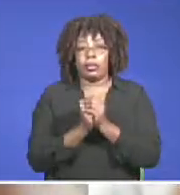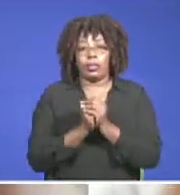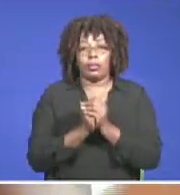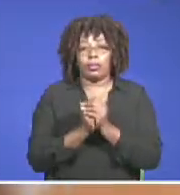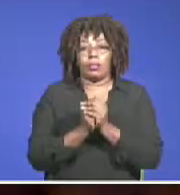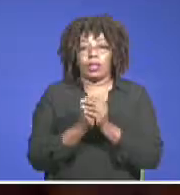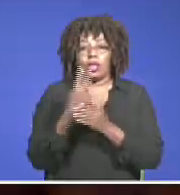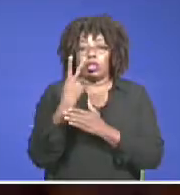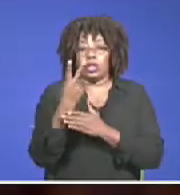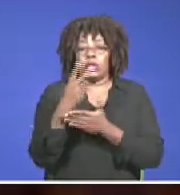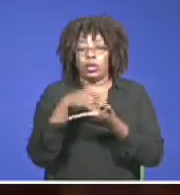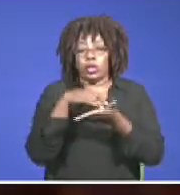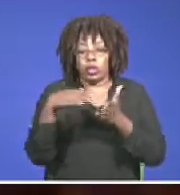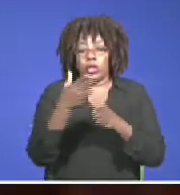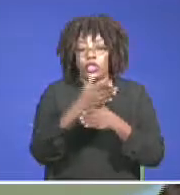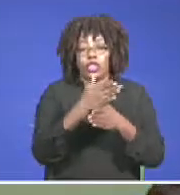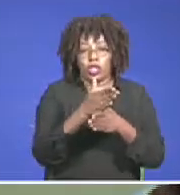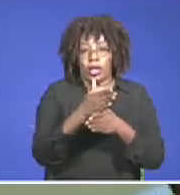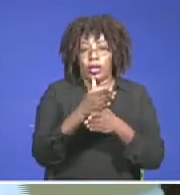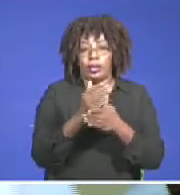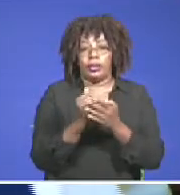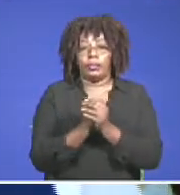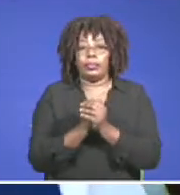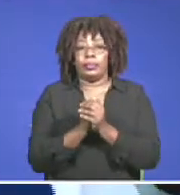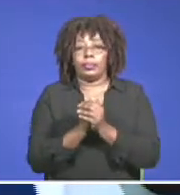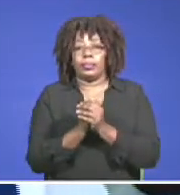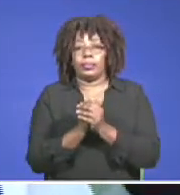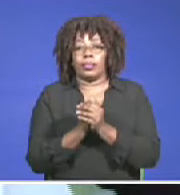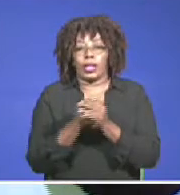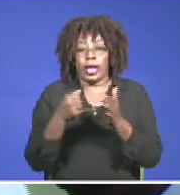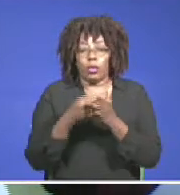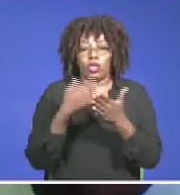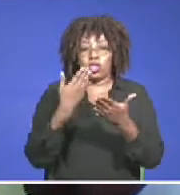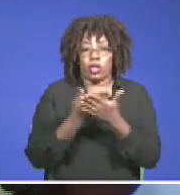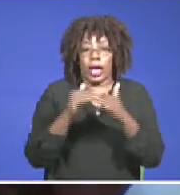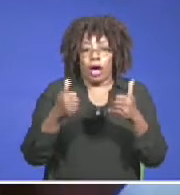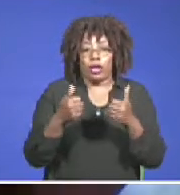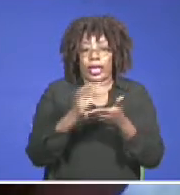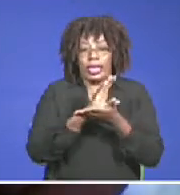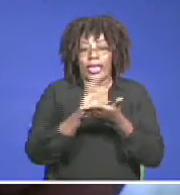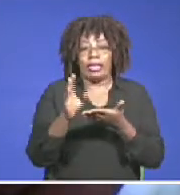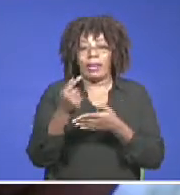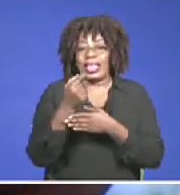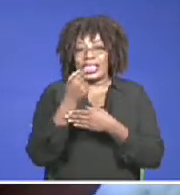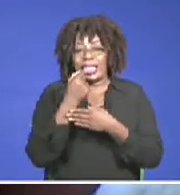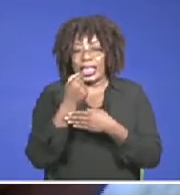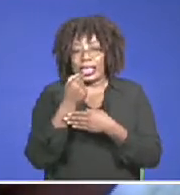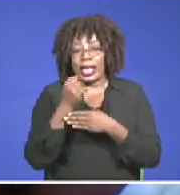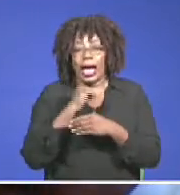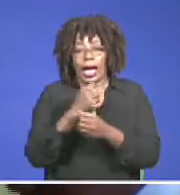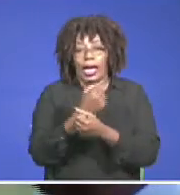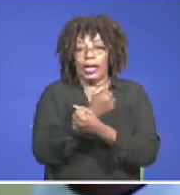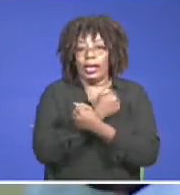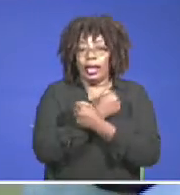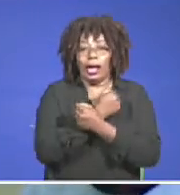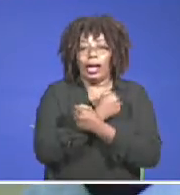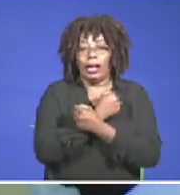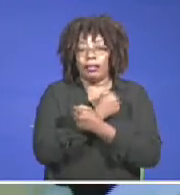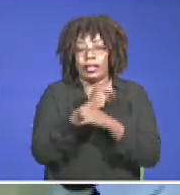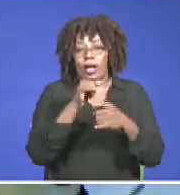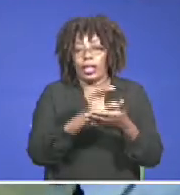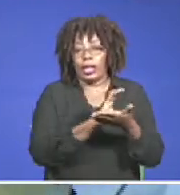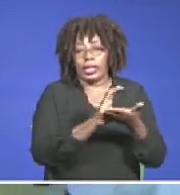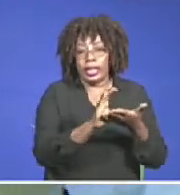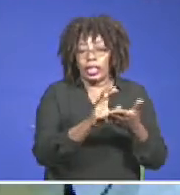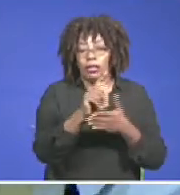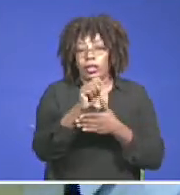their favorite part of the event with us. It was good. I loved how they cleaned my teeth. I loved their sterilization on